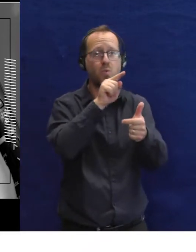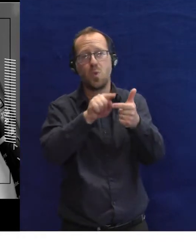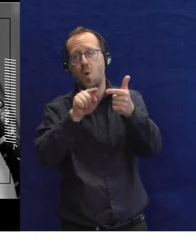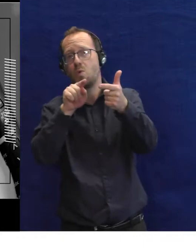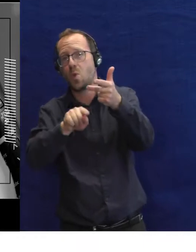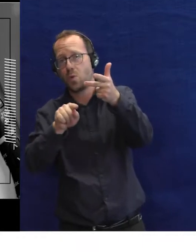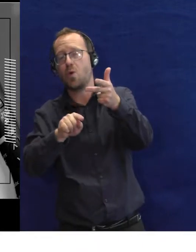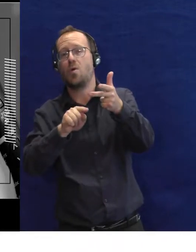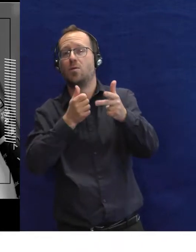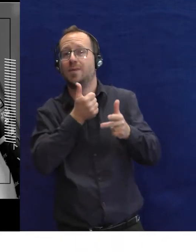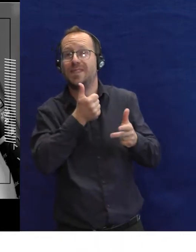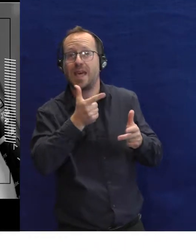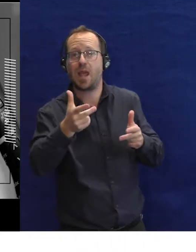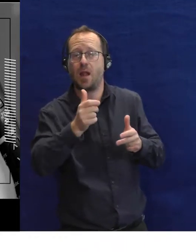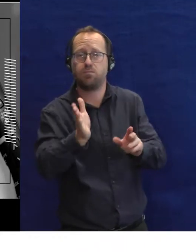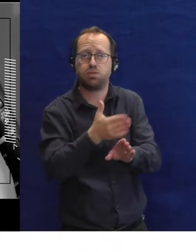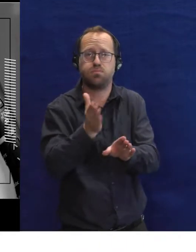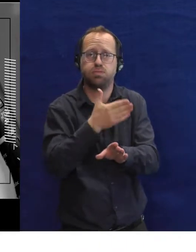it.